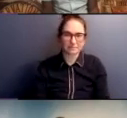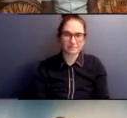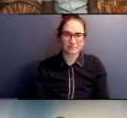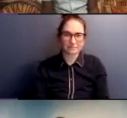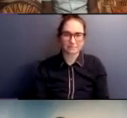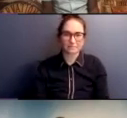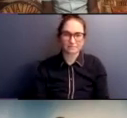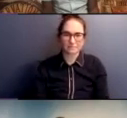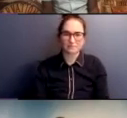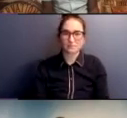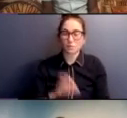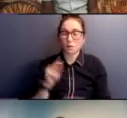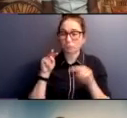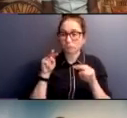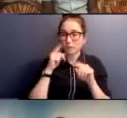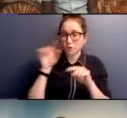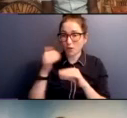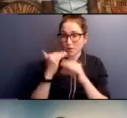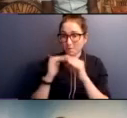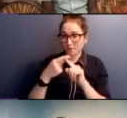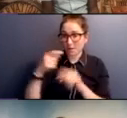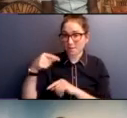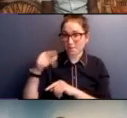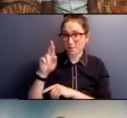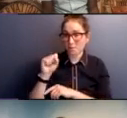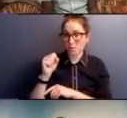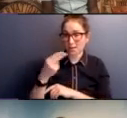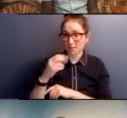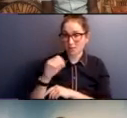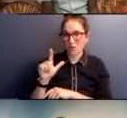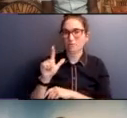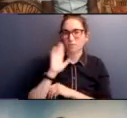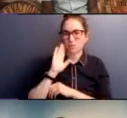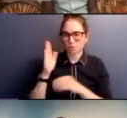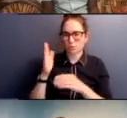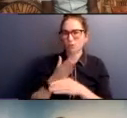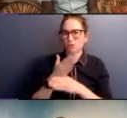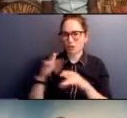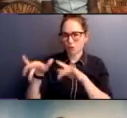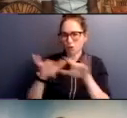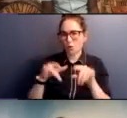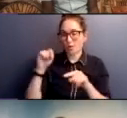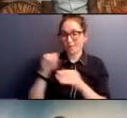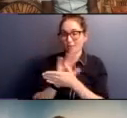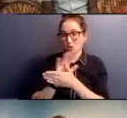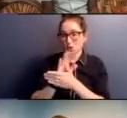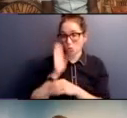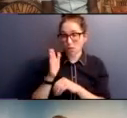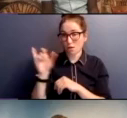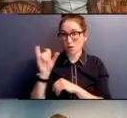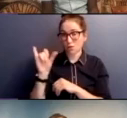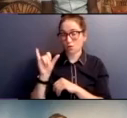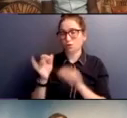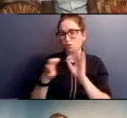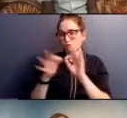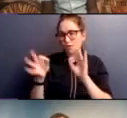Keep an eye out for another email from Preservation Hall, because we will share a recording of the video as well as a